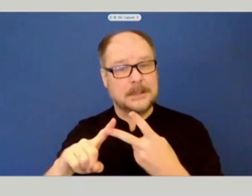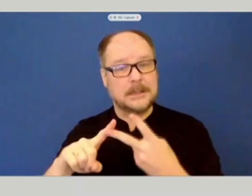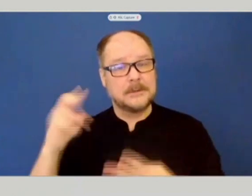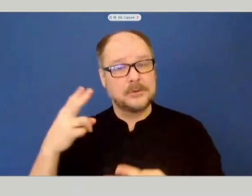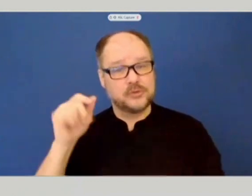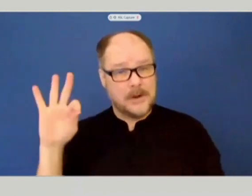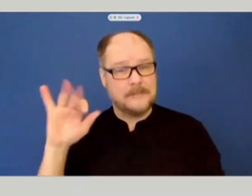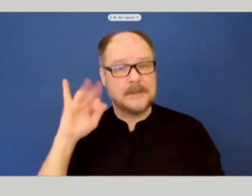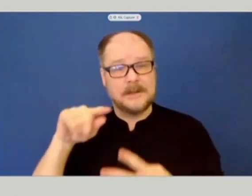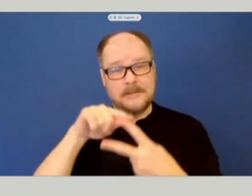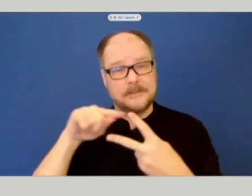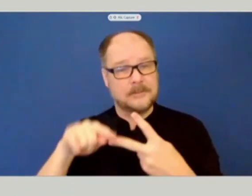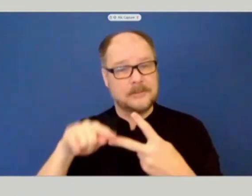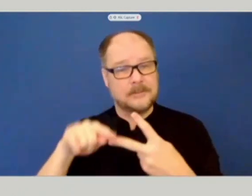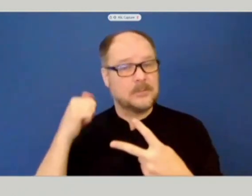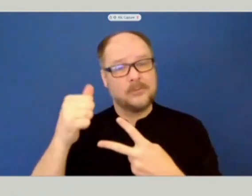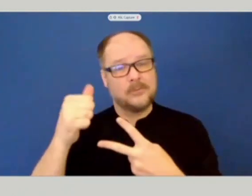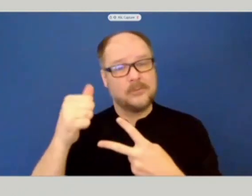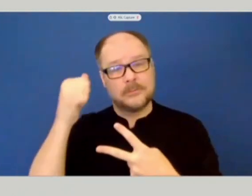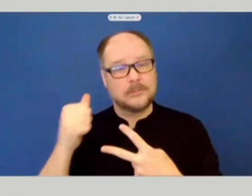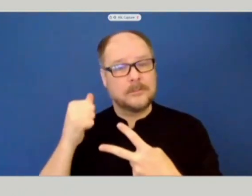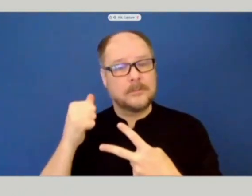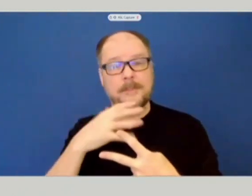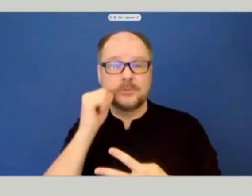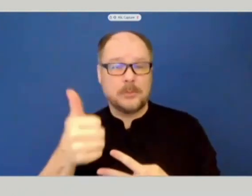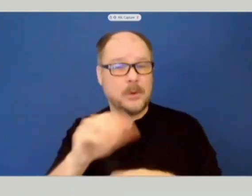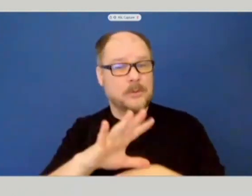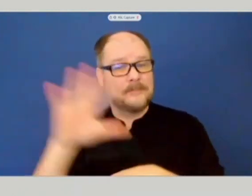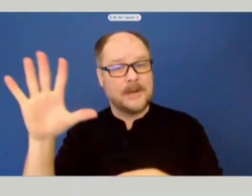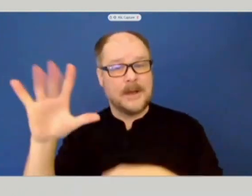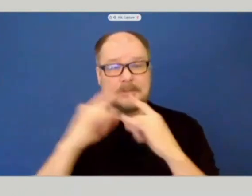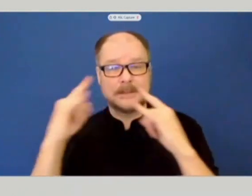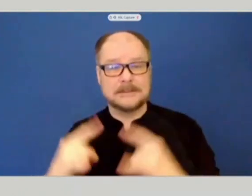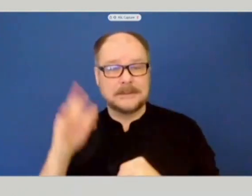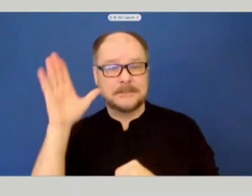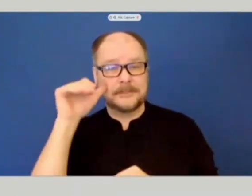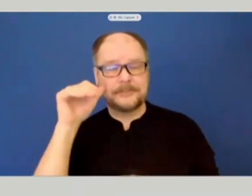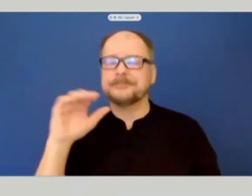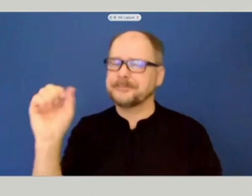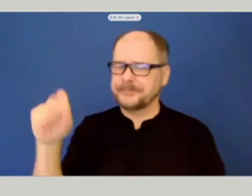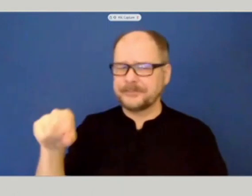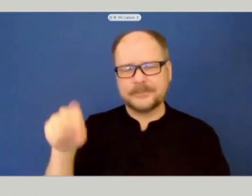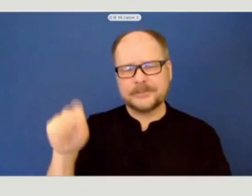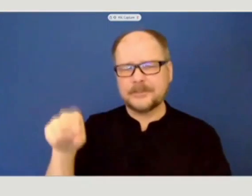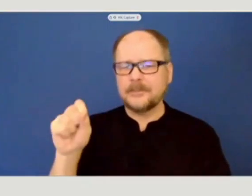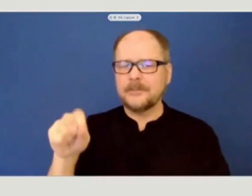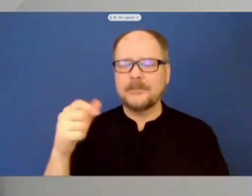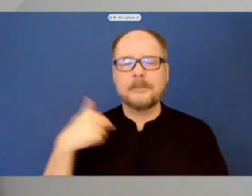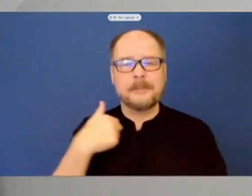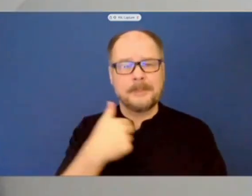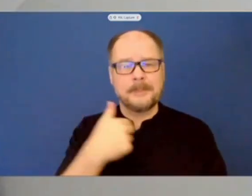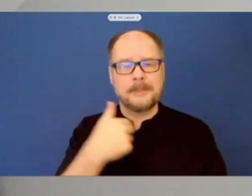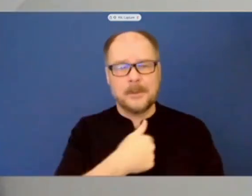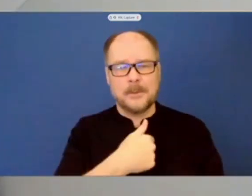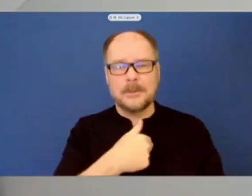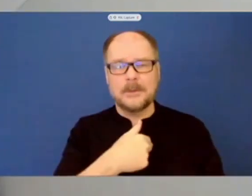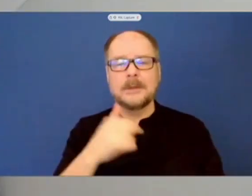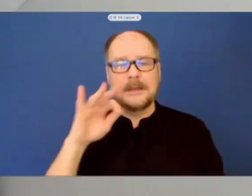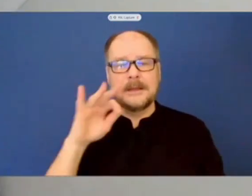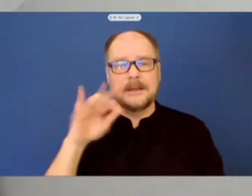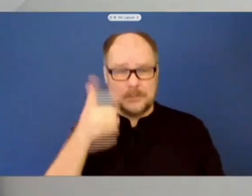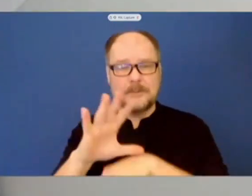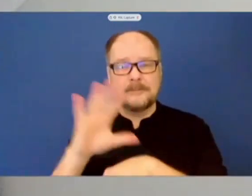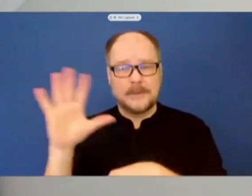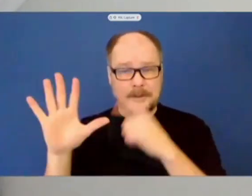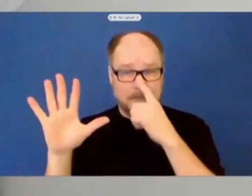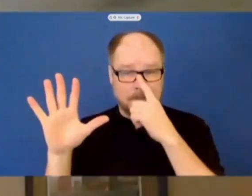not vacated by tomorrow at 5 p.m.? Yeah, we'll have to. I mean, if we're at a place at 5 p.m. tomorrow and we have,